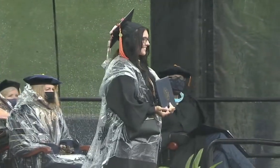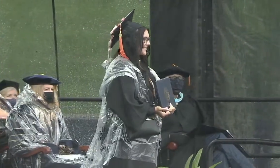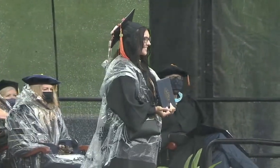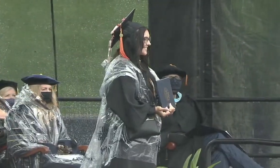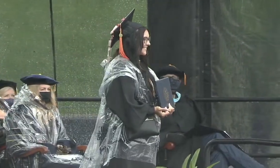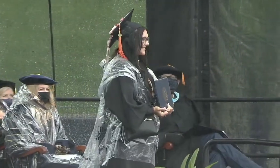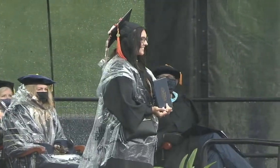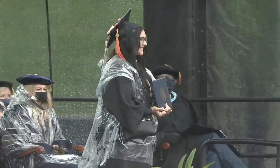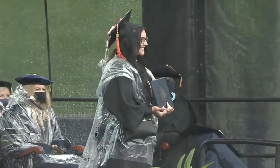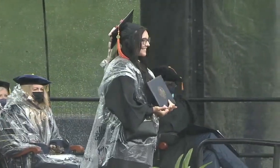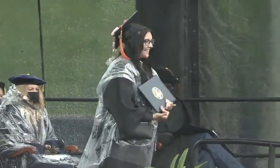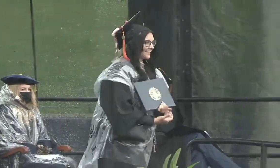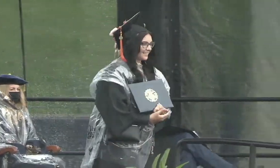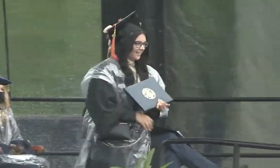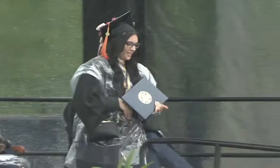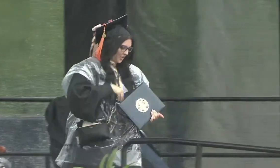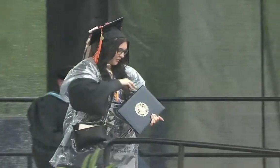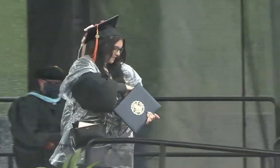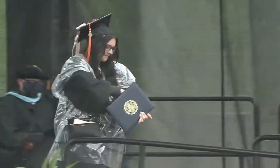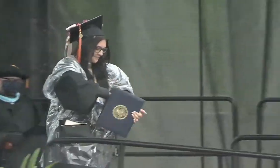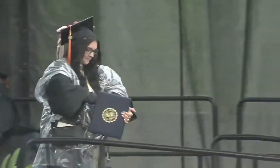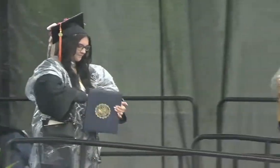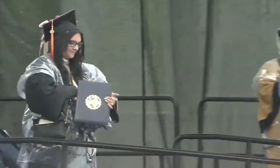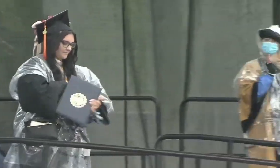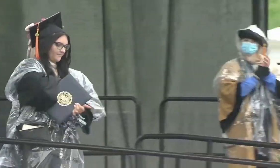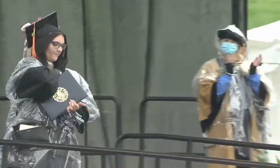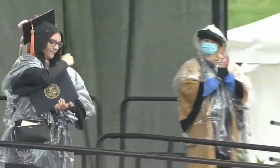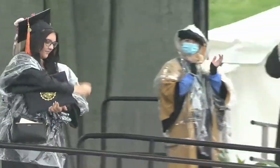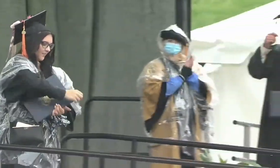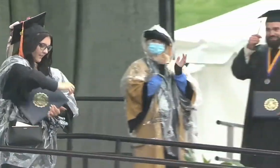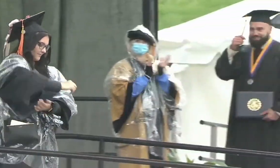Kylie B. Peterson.